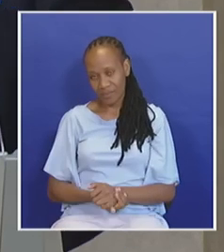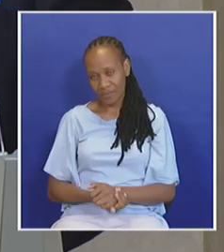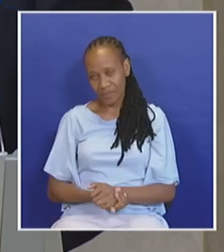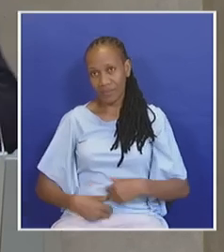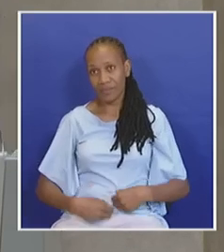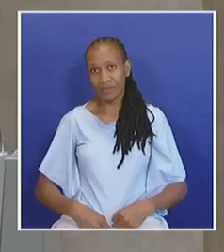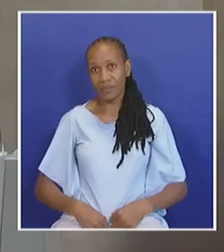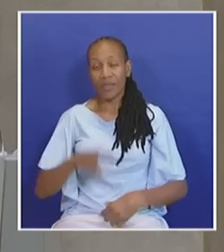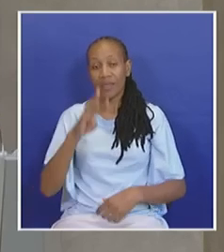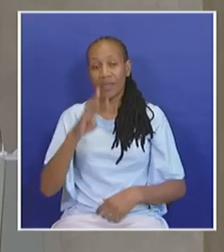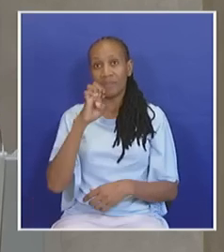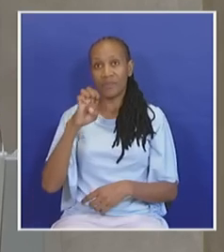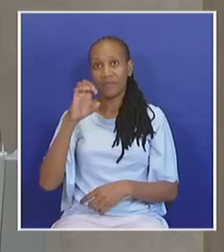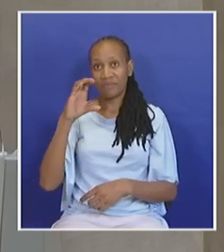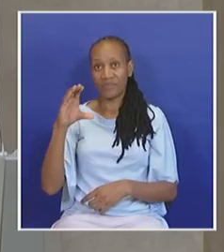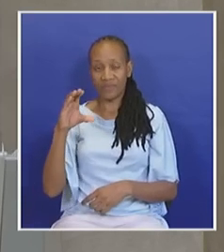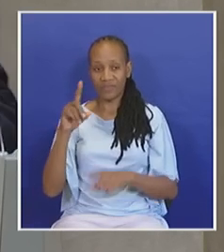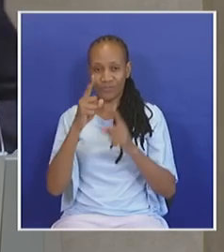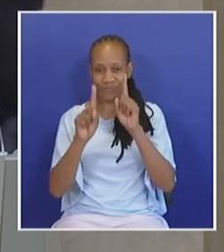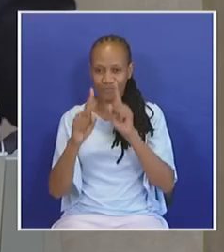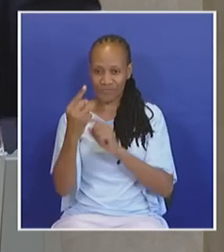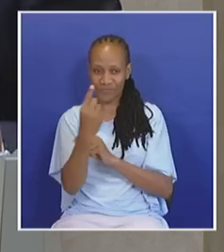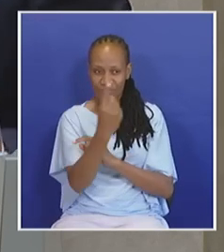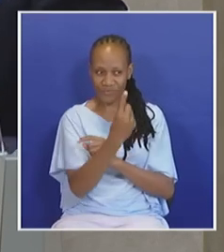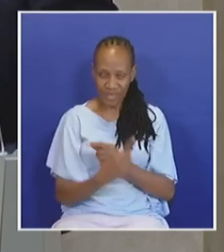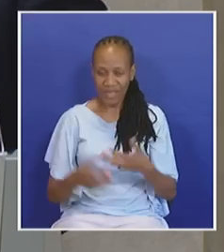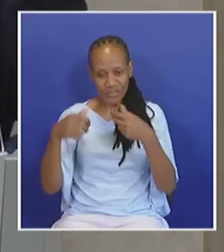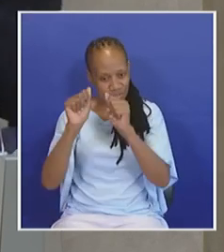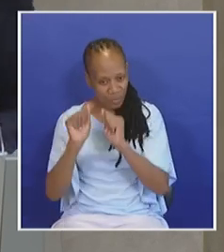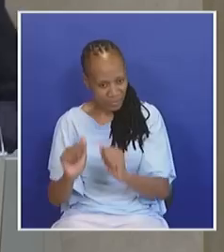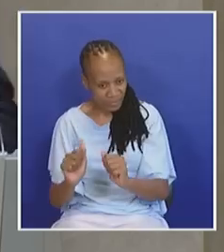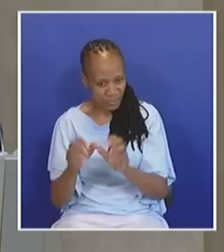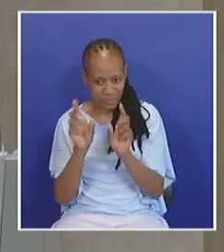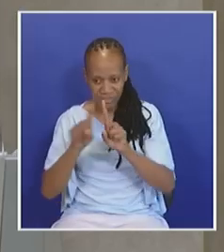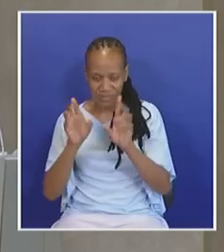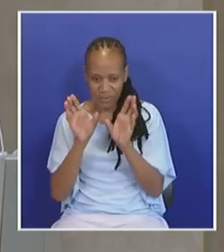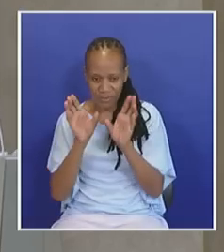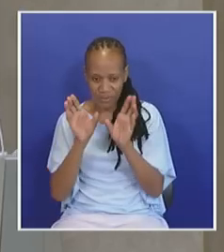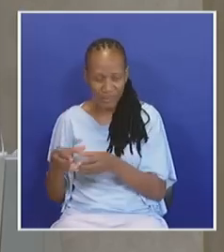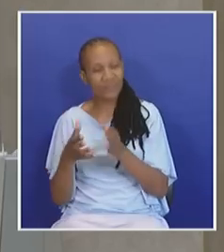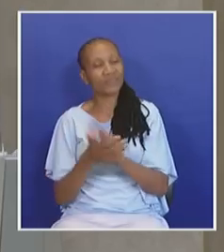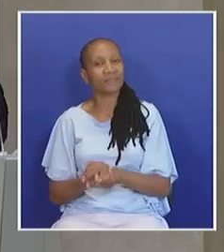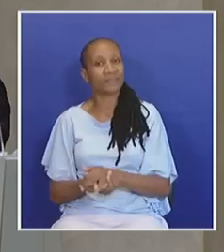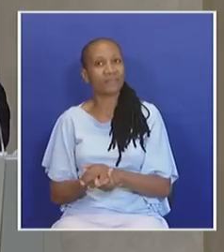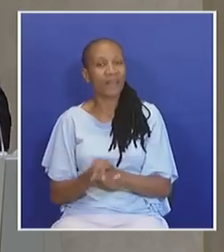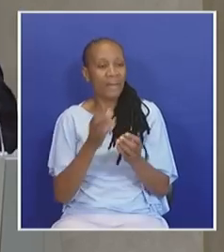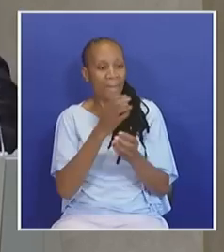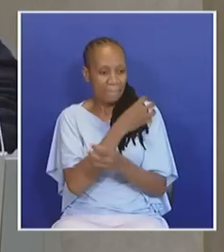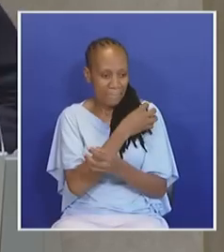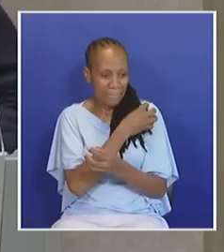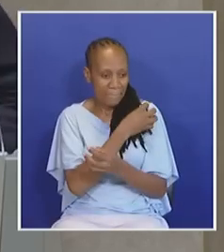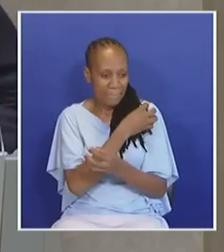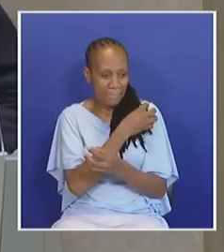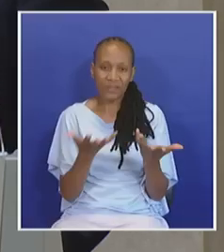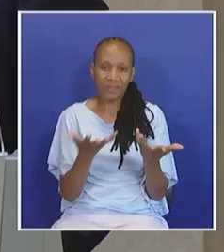MECs present from different provinces, chairpersons of committees in the NCOP, honorable members,